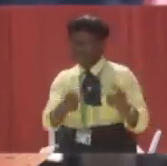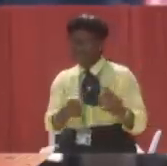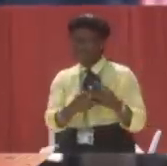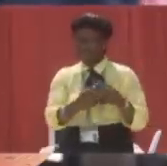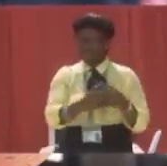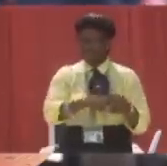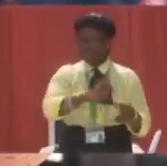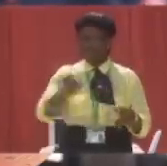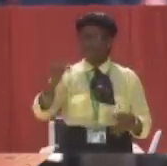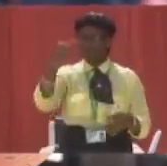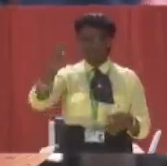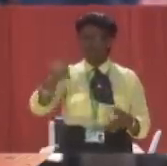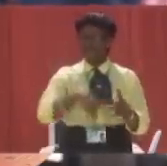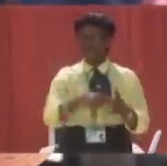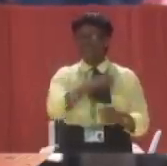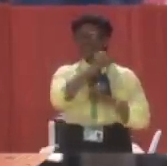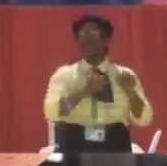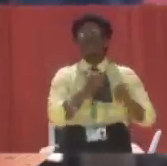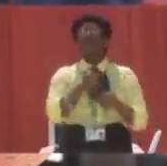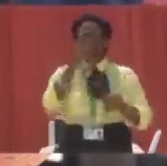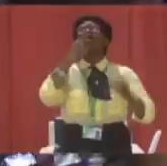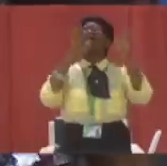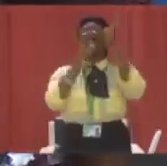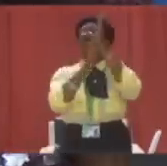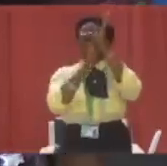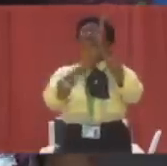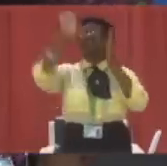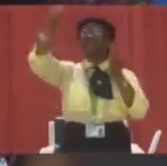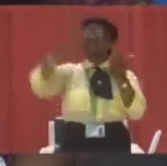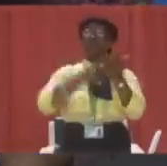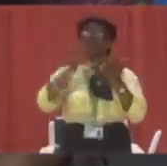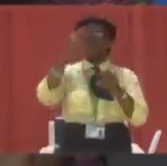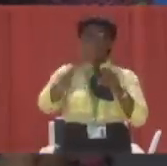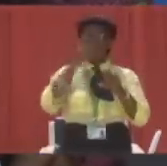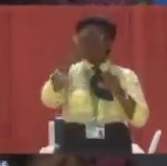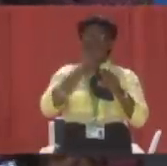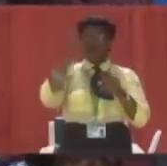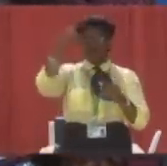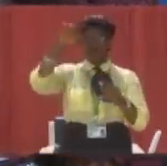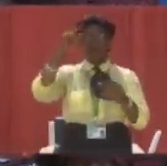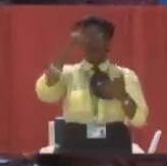Praise His holy name for what He did for you in January.